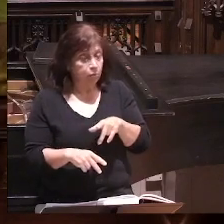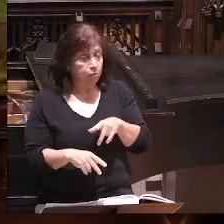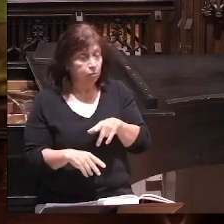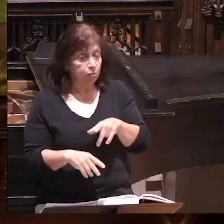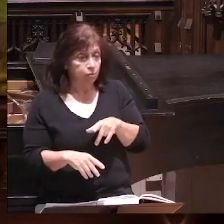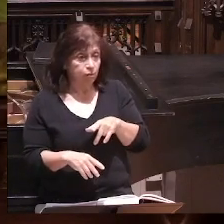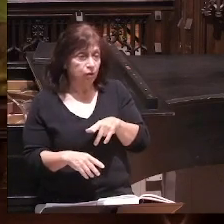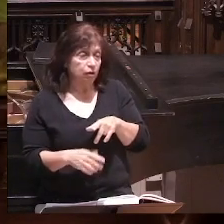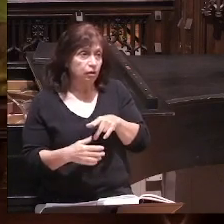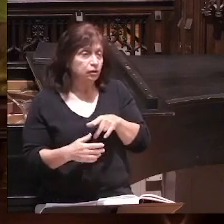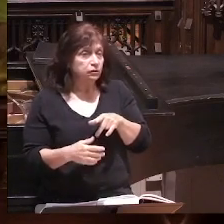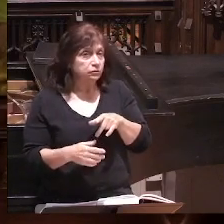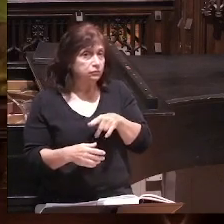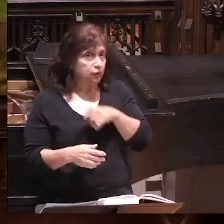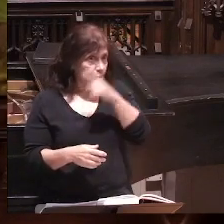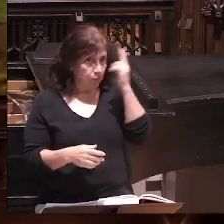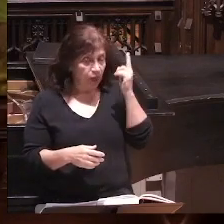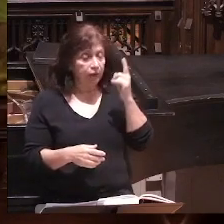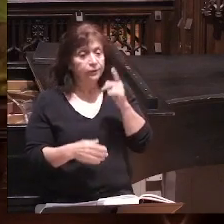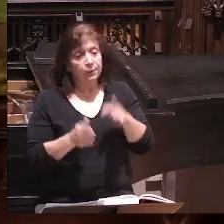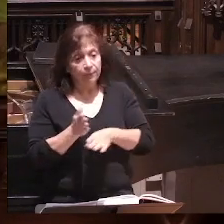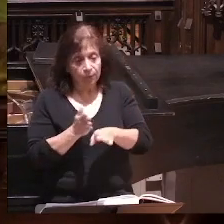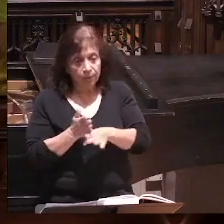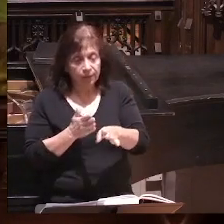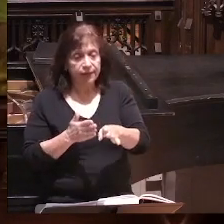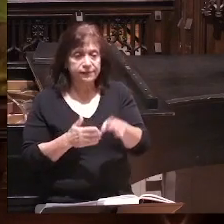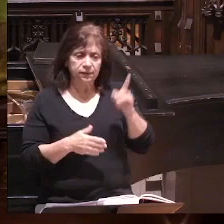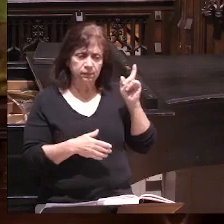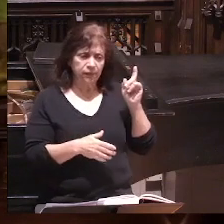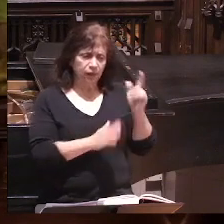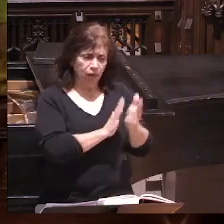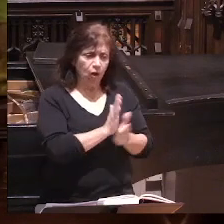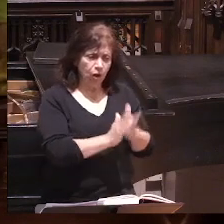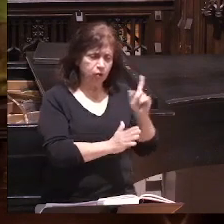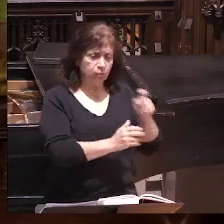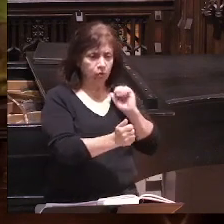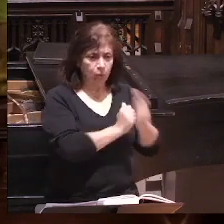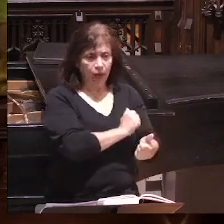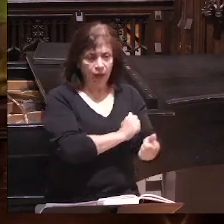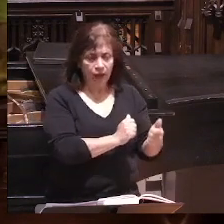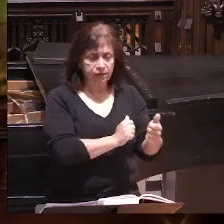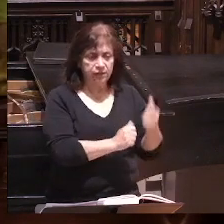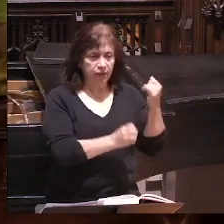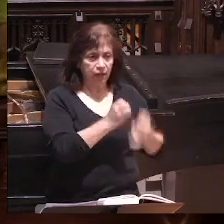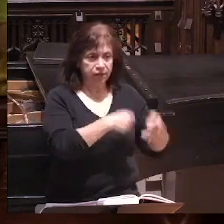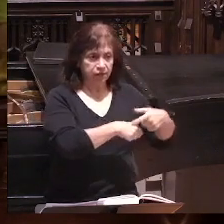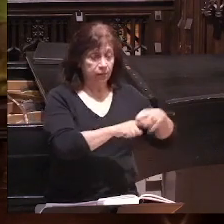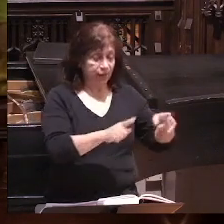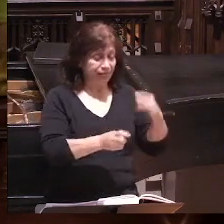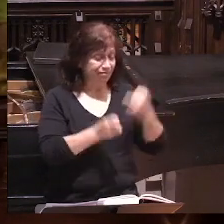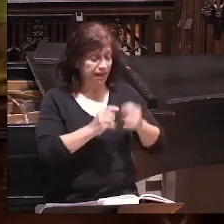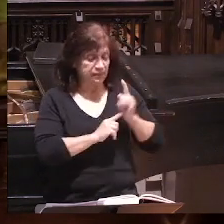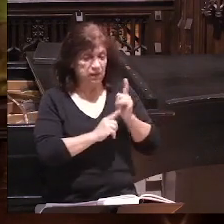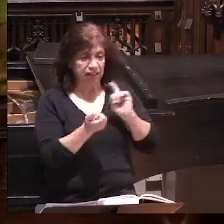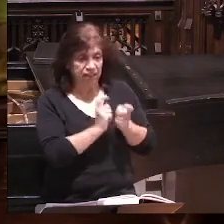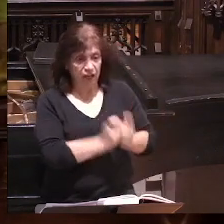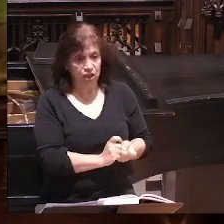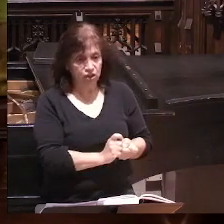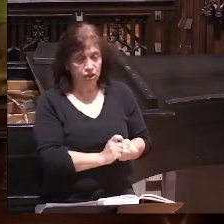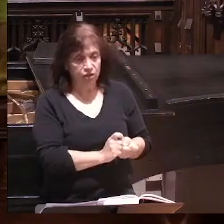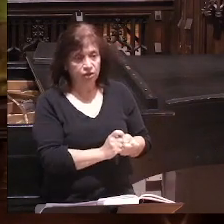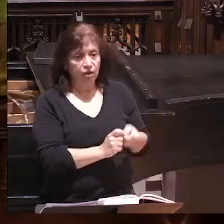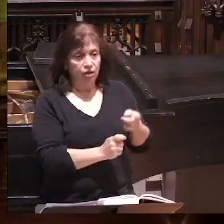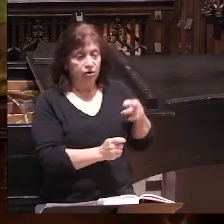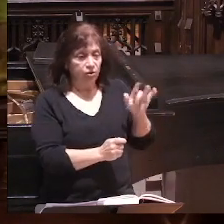to pass during the last legislative session. But at the last minute, changes were made to that